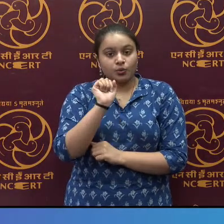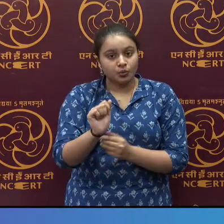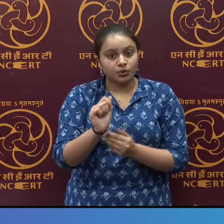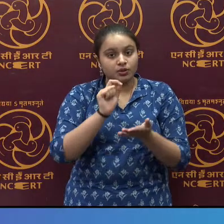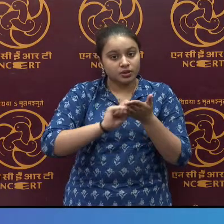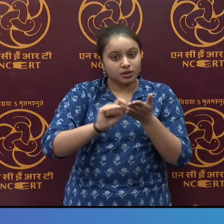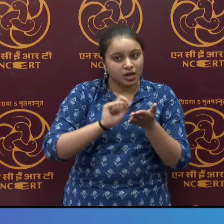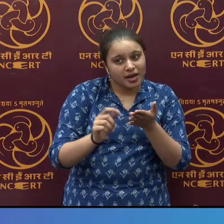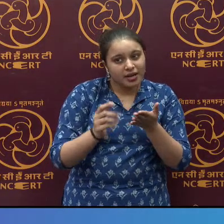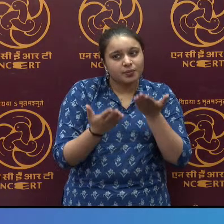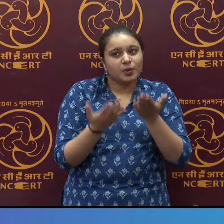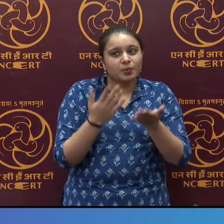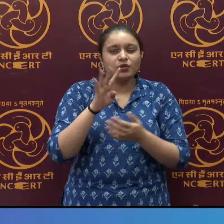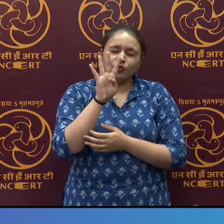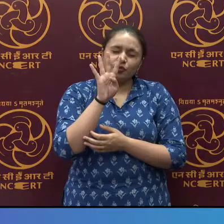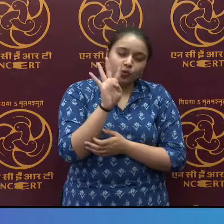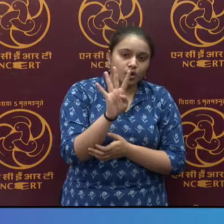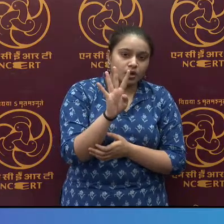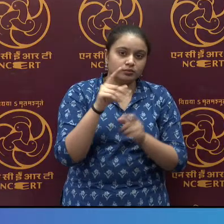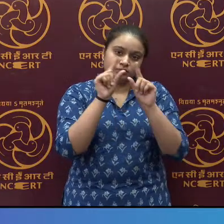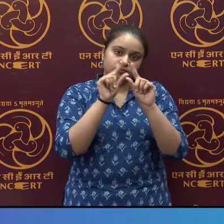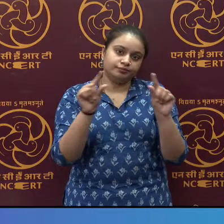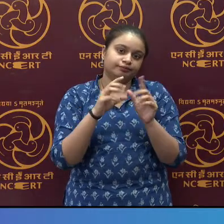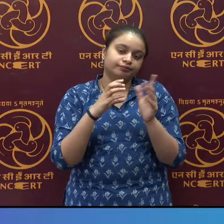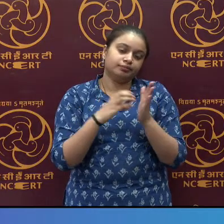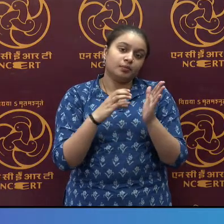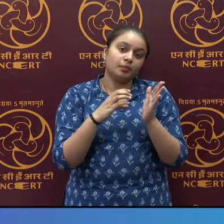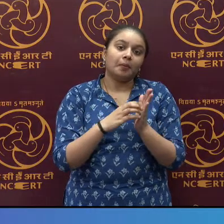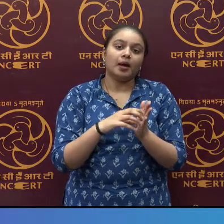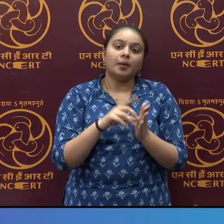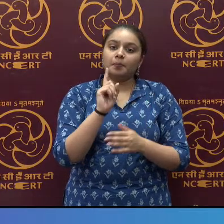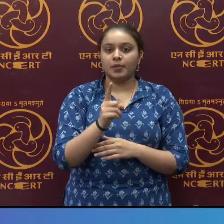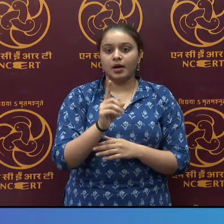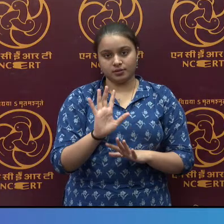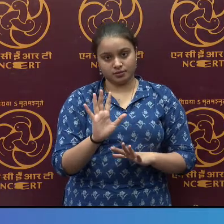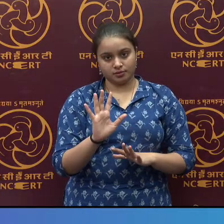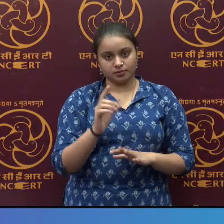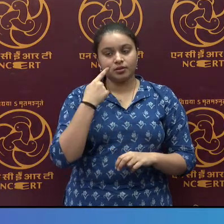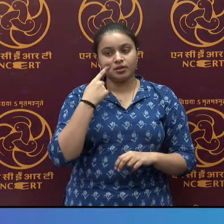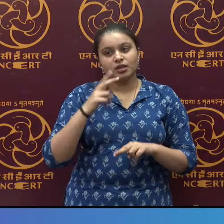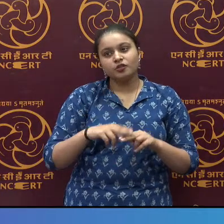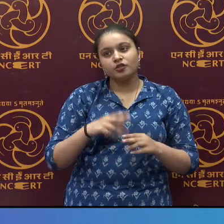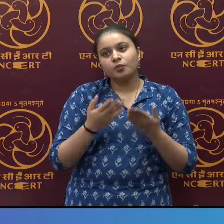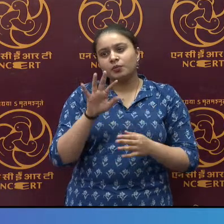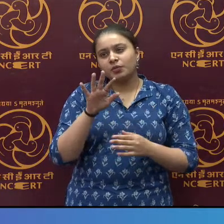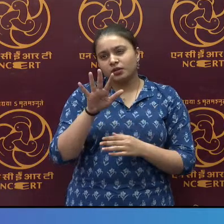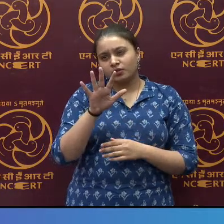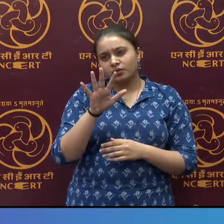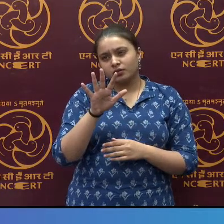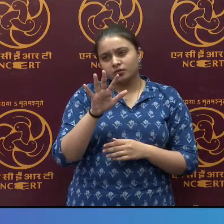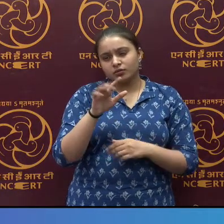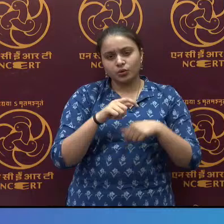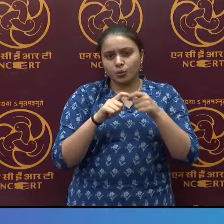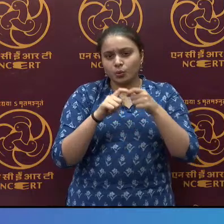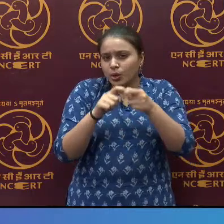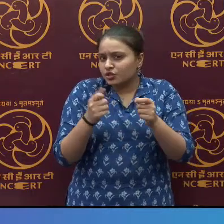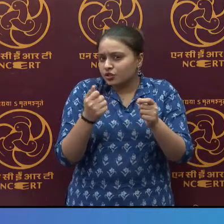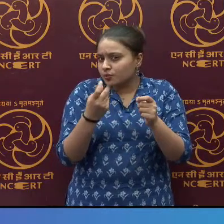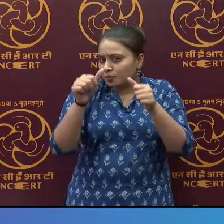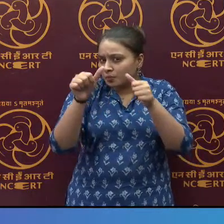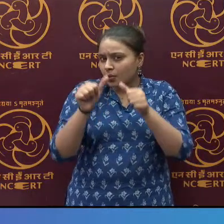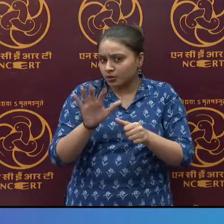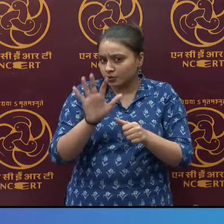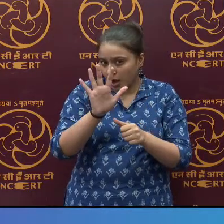write at least 4 paragraphs when you are writing in an examination. And I think it's a 5-mark question, ma'am. Exactly, it's a 5